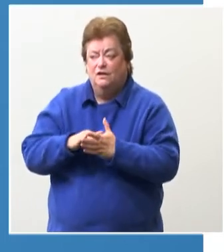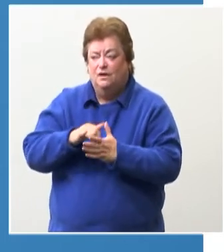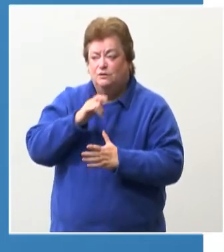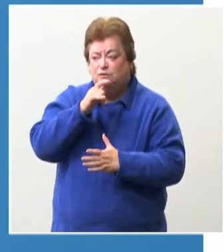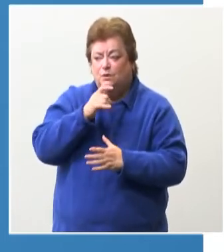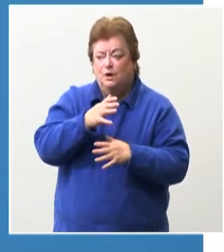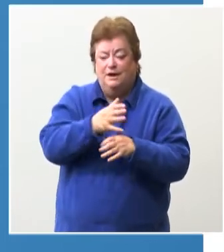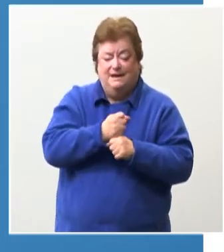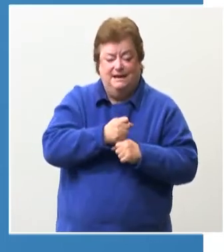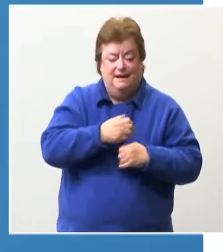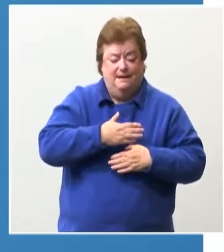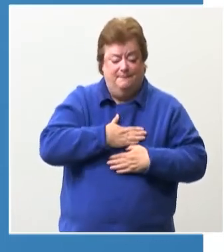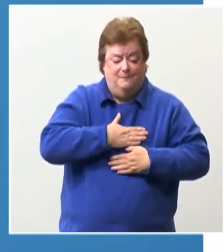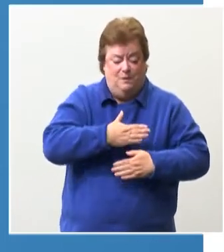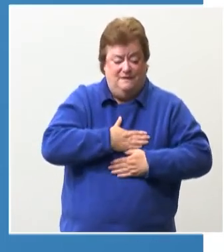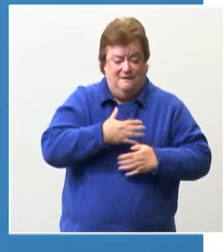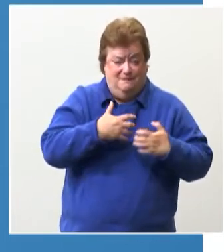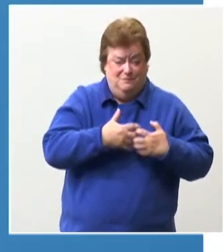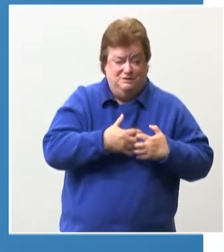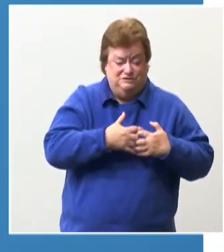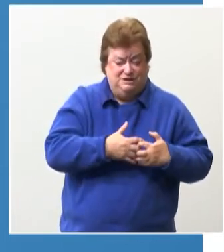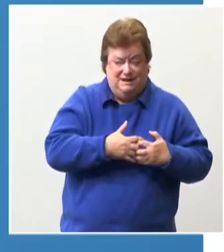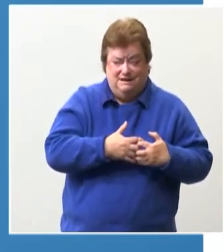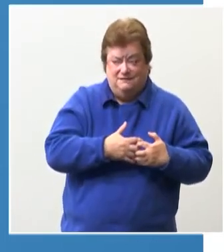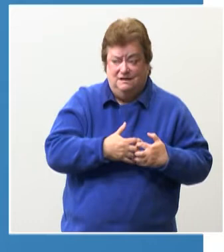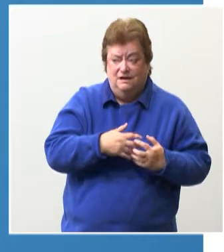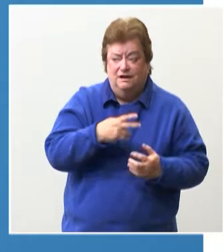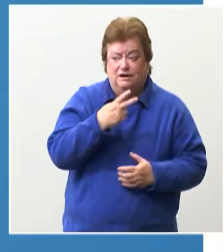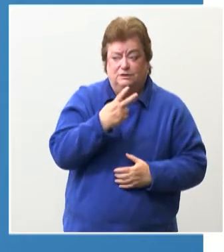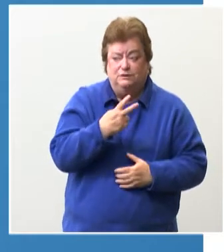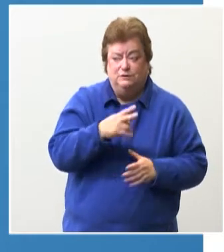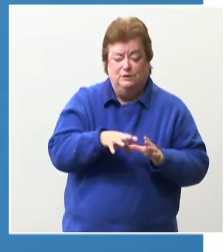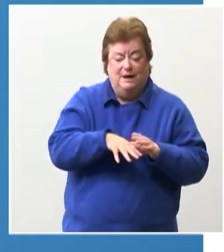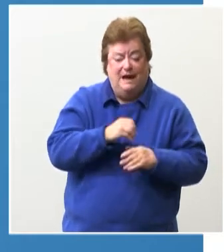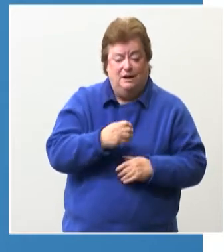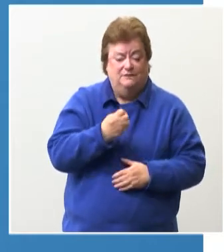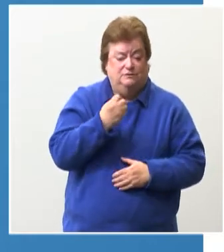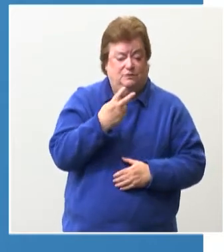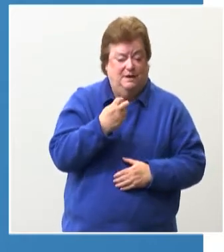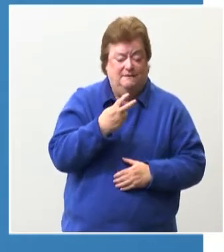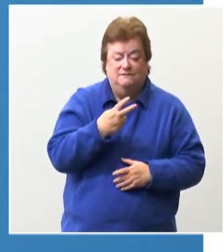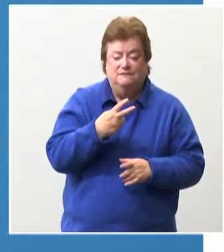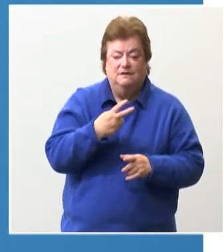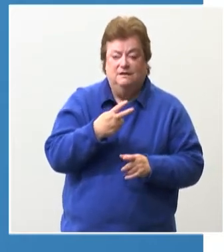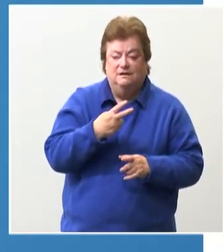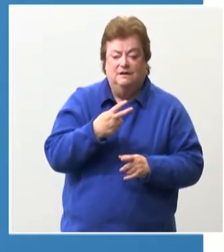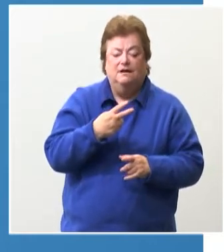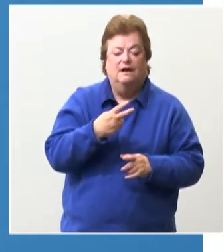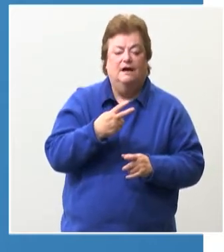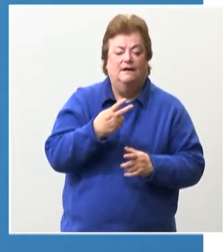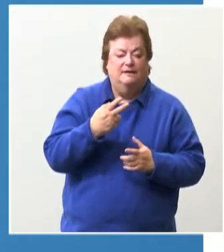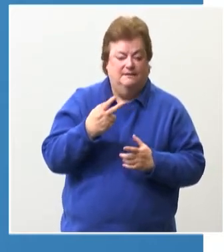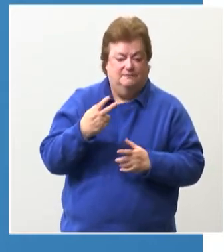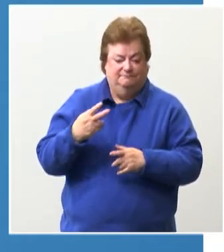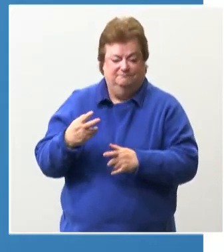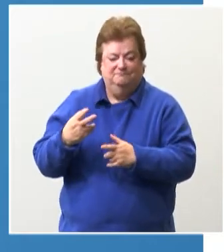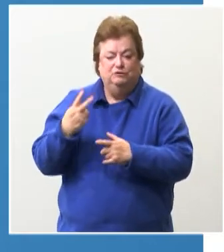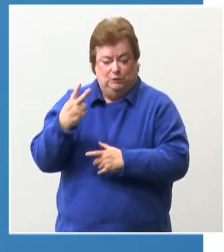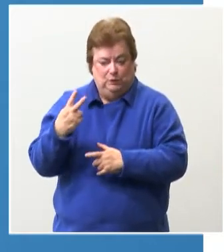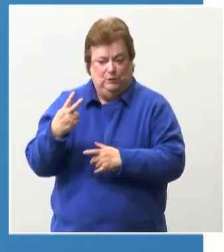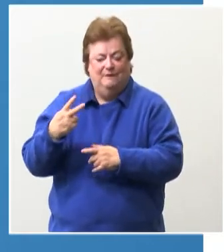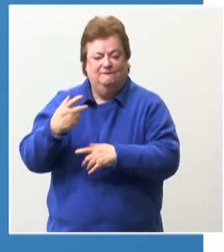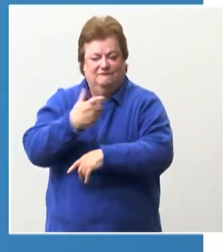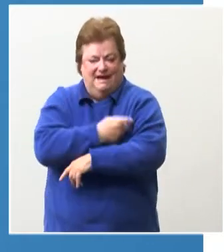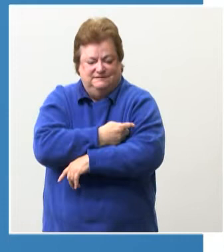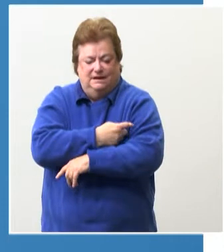mechanical assistance, 2 out of the 12 are vaccinated. All the rest are unvaccinated.